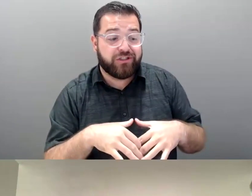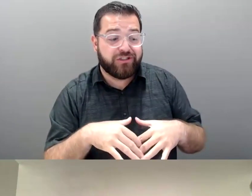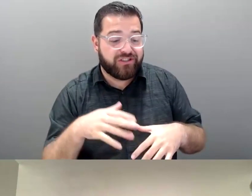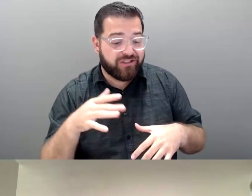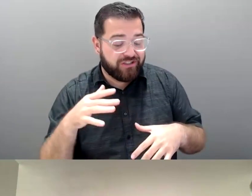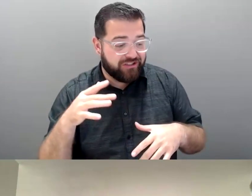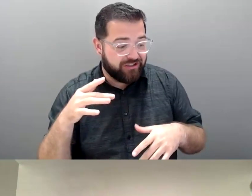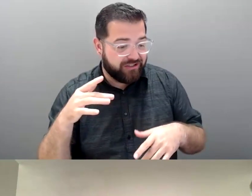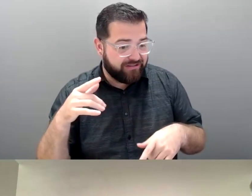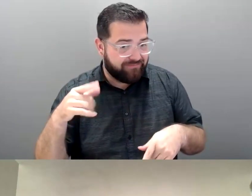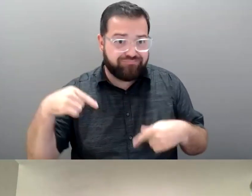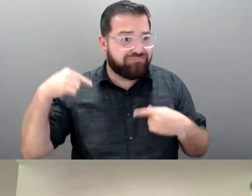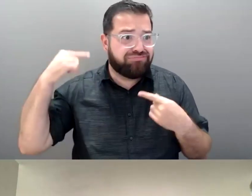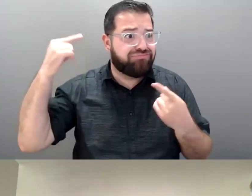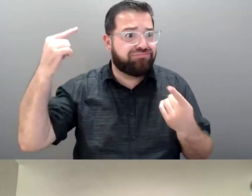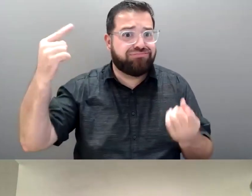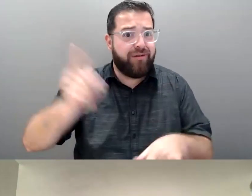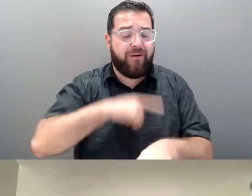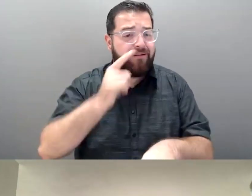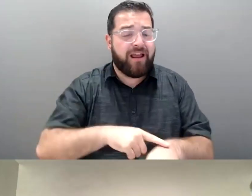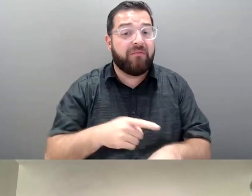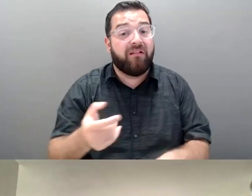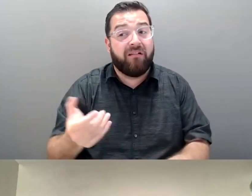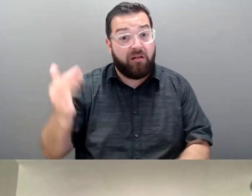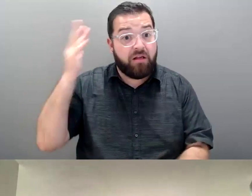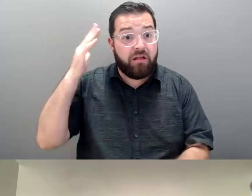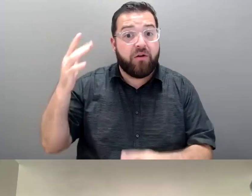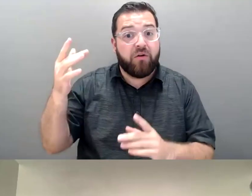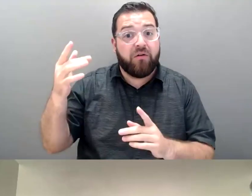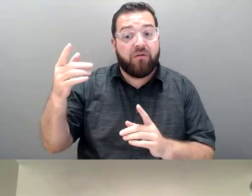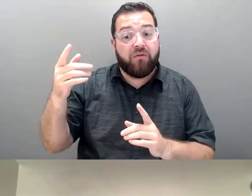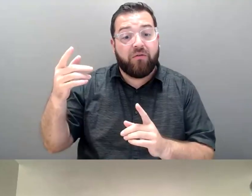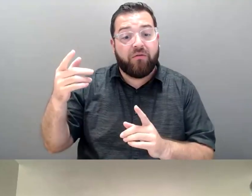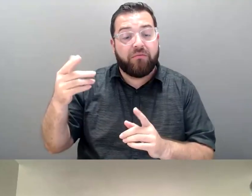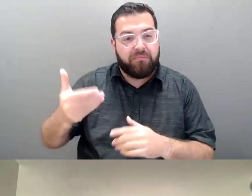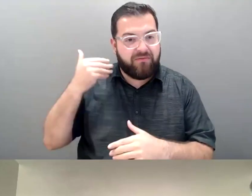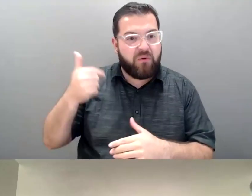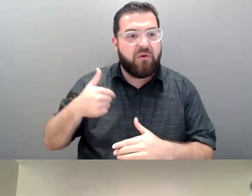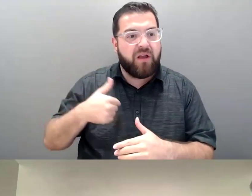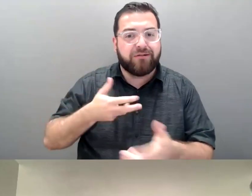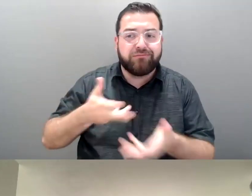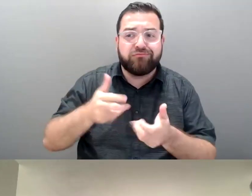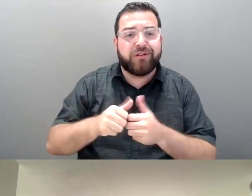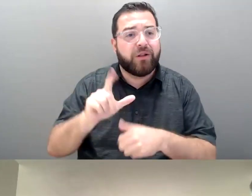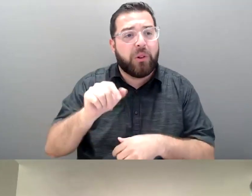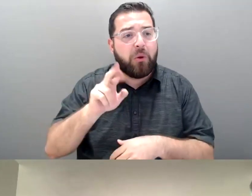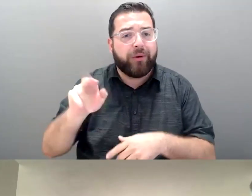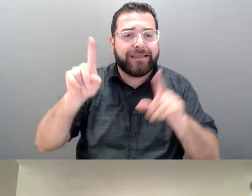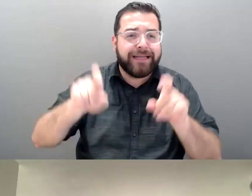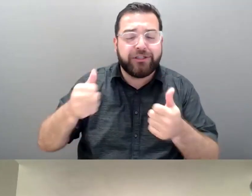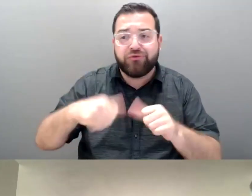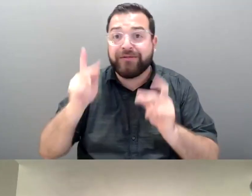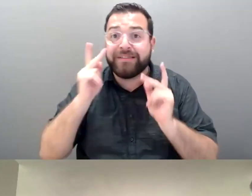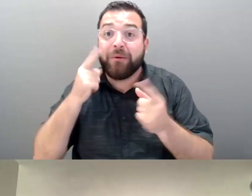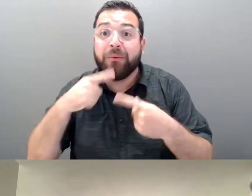in ages. It crashed when I was on earlier with Lori and testing the share. So If worse comes to worse, you